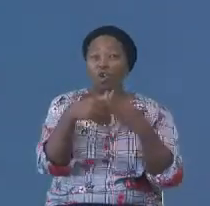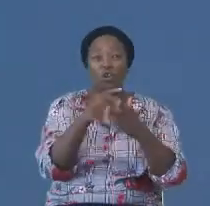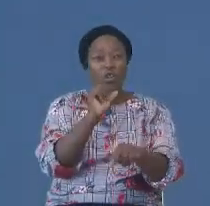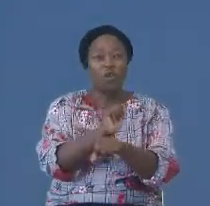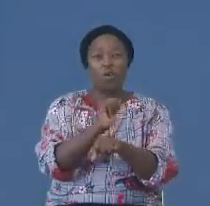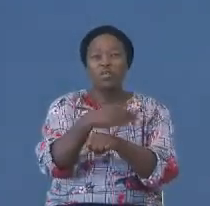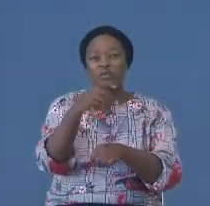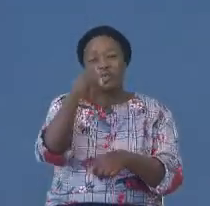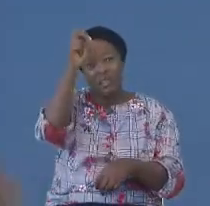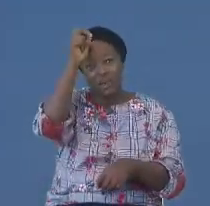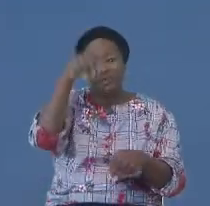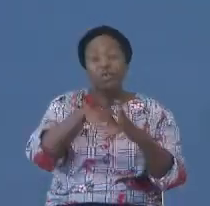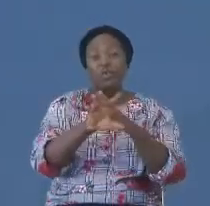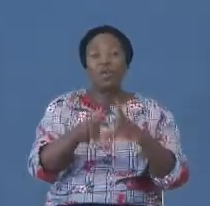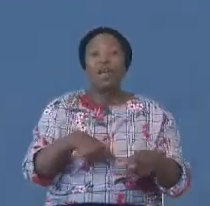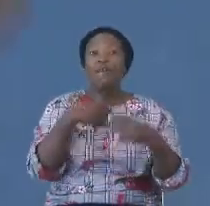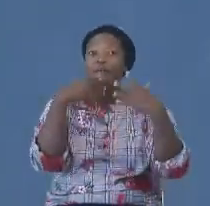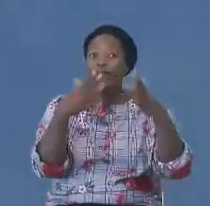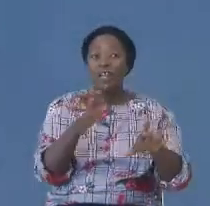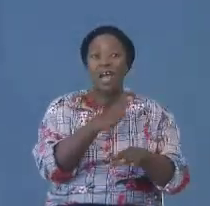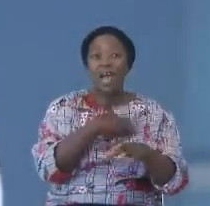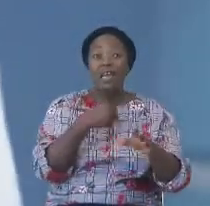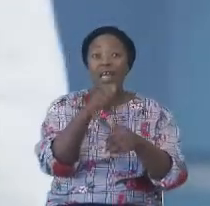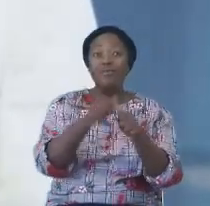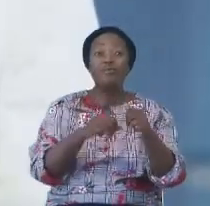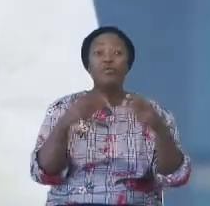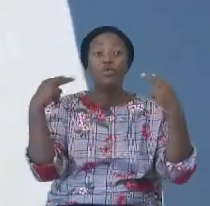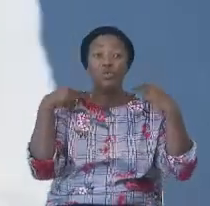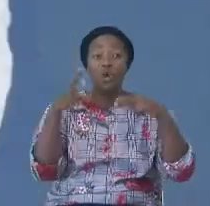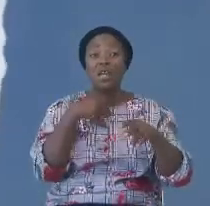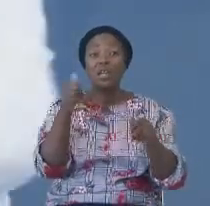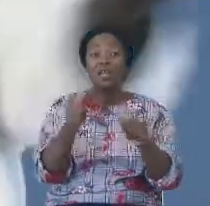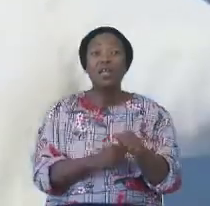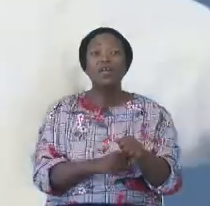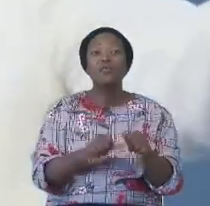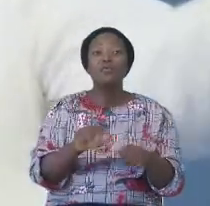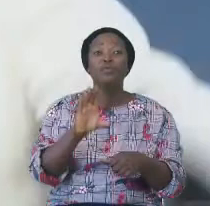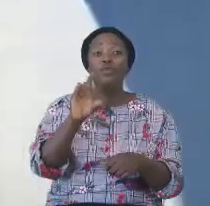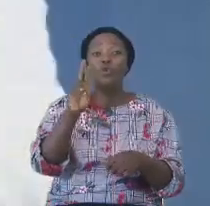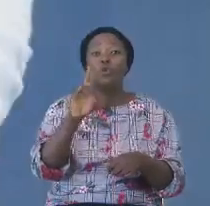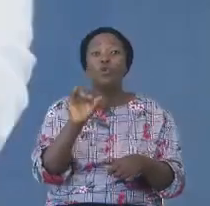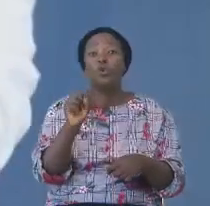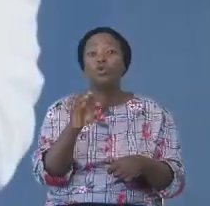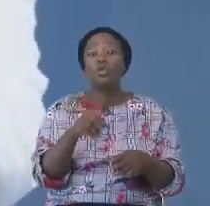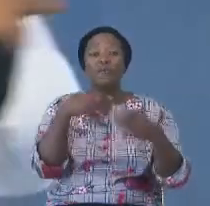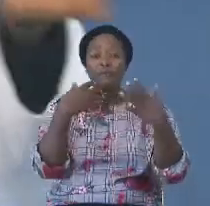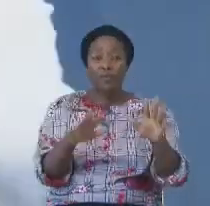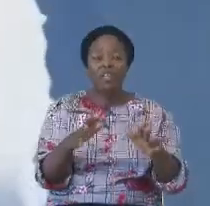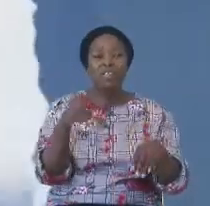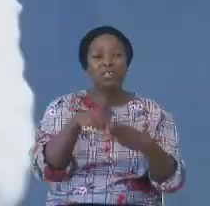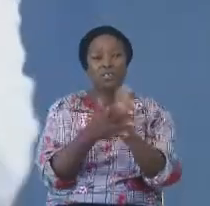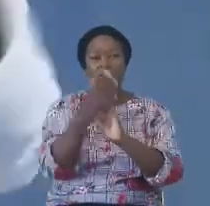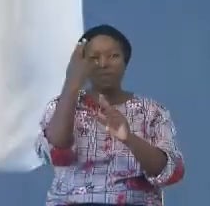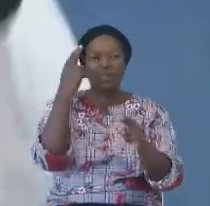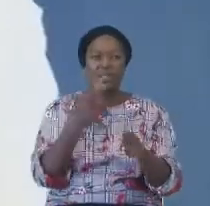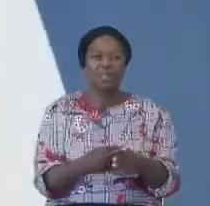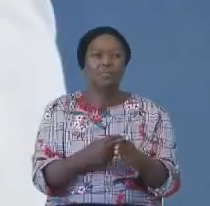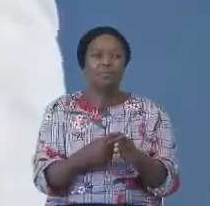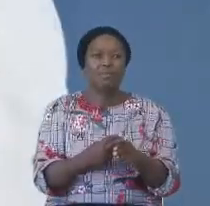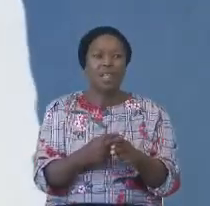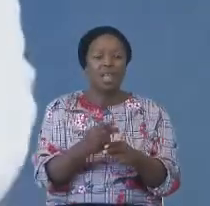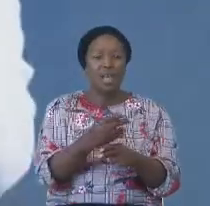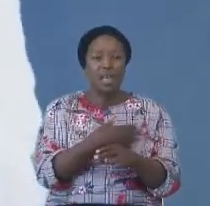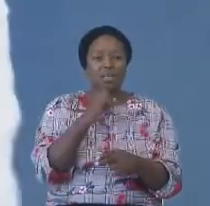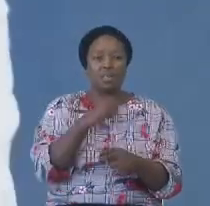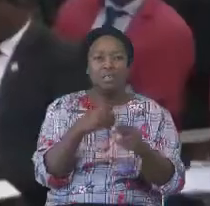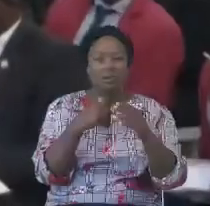Calamities all finished. All the works of the devil in your life finished, and every yoke and every curse